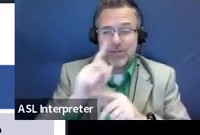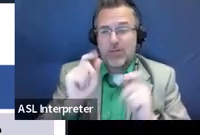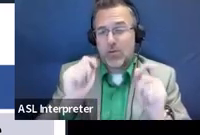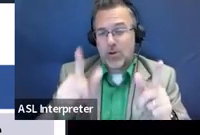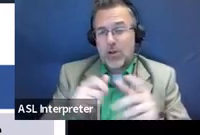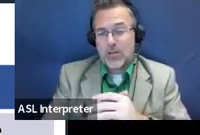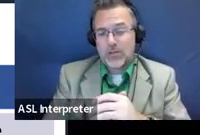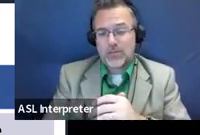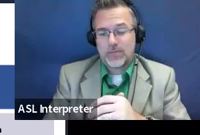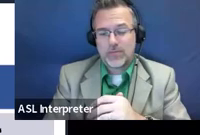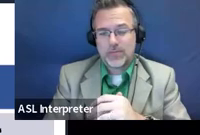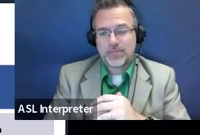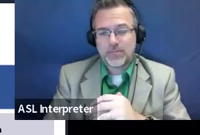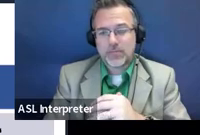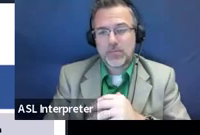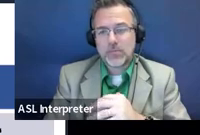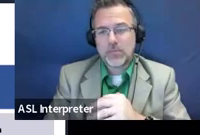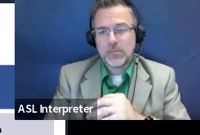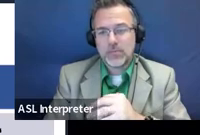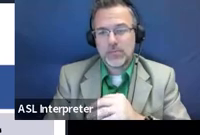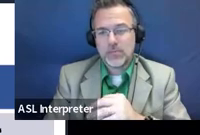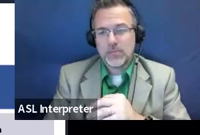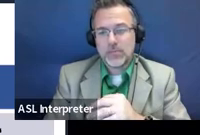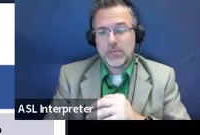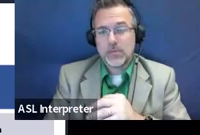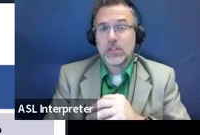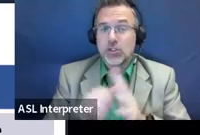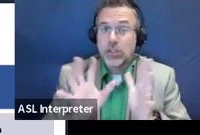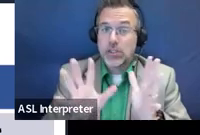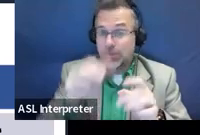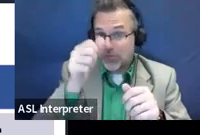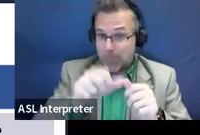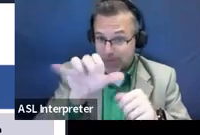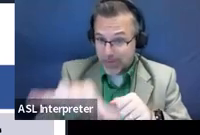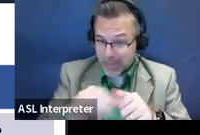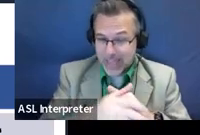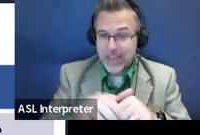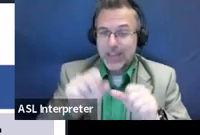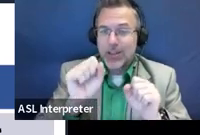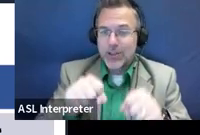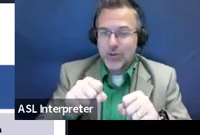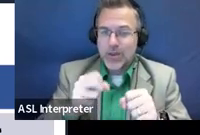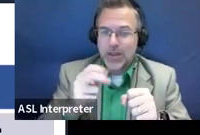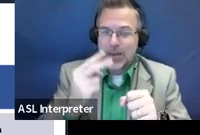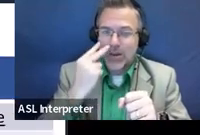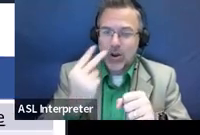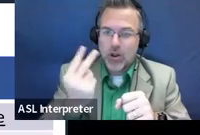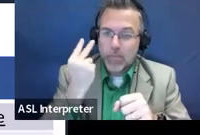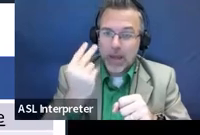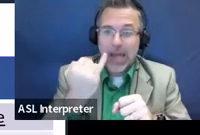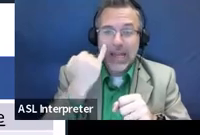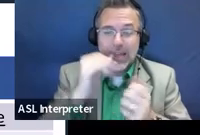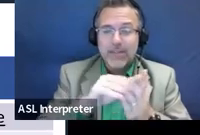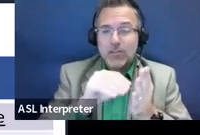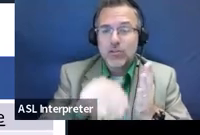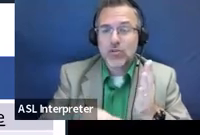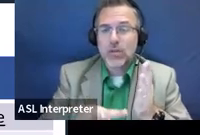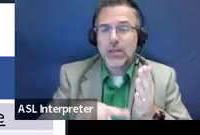things. So just keep that in mind. You can refer back to this if you have a student going out of